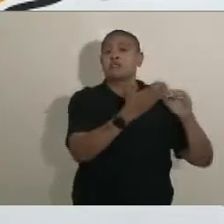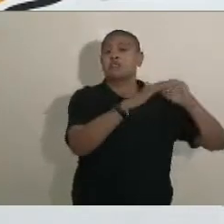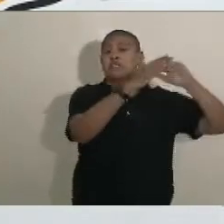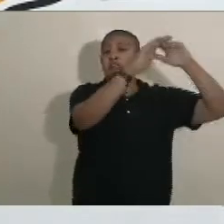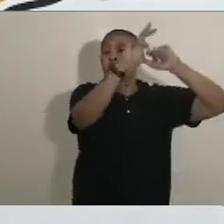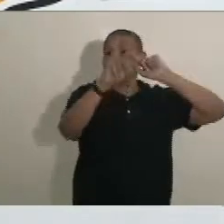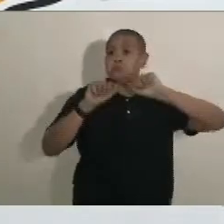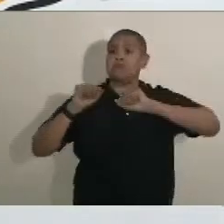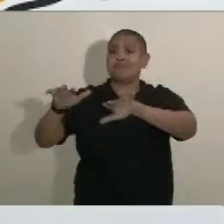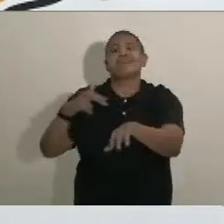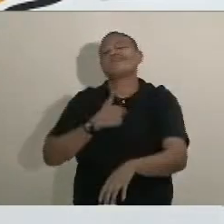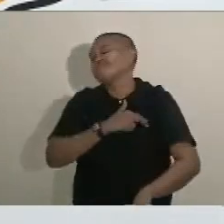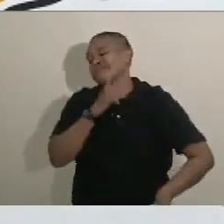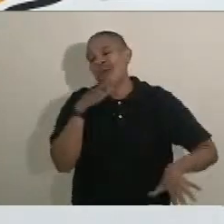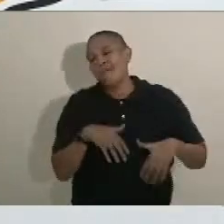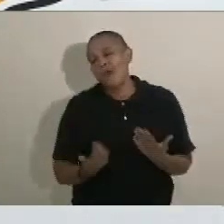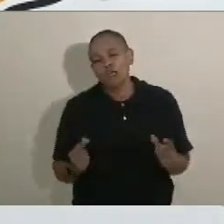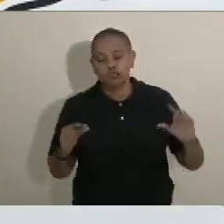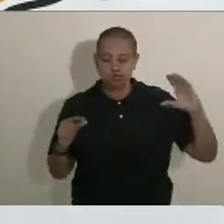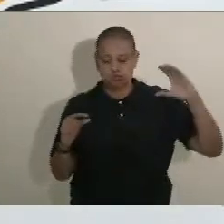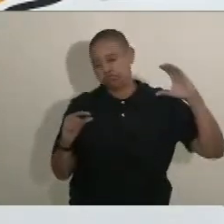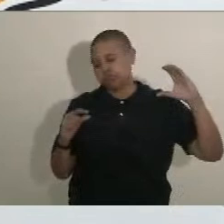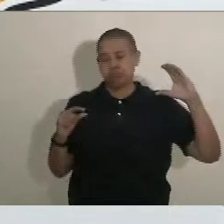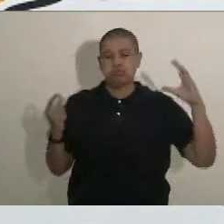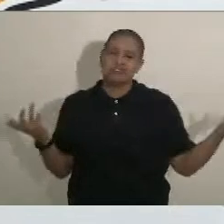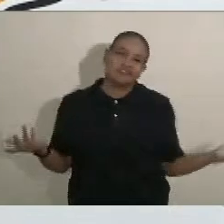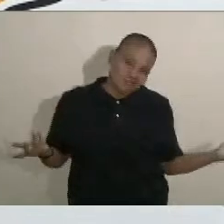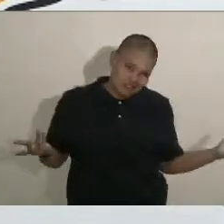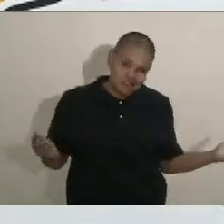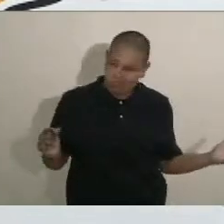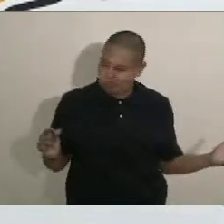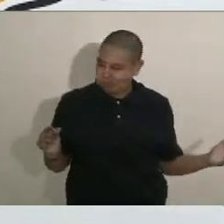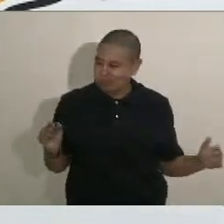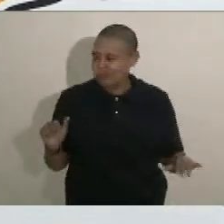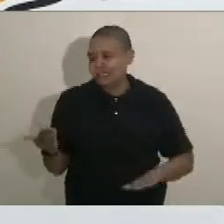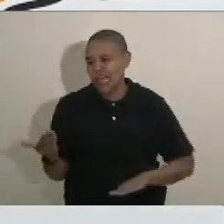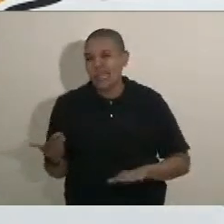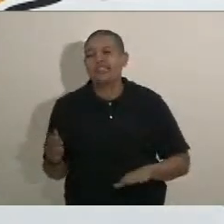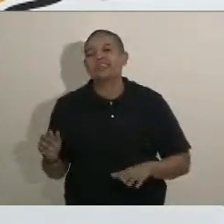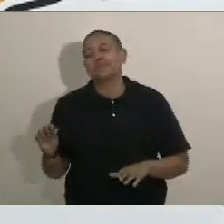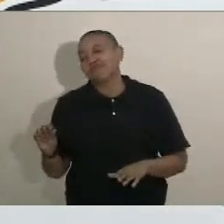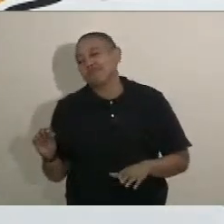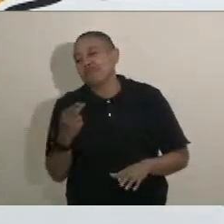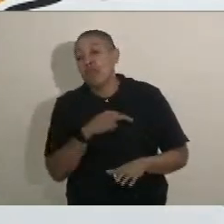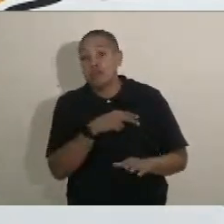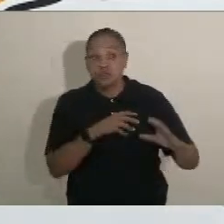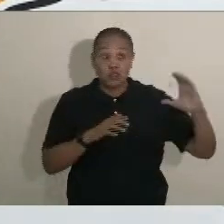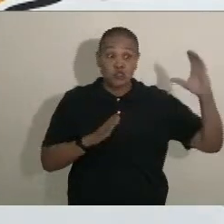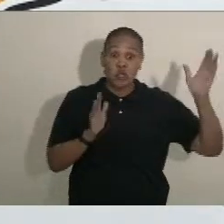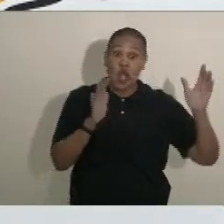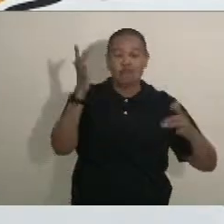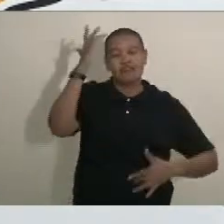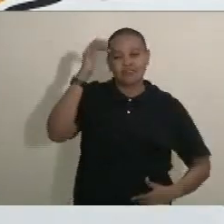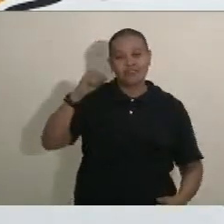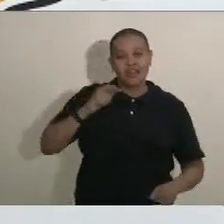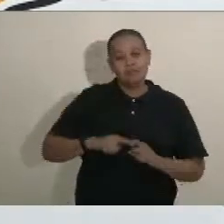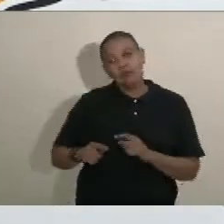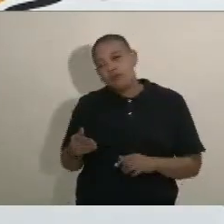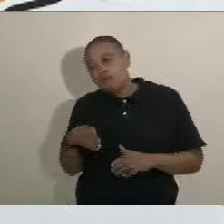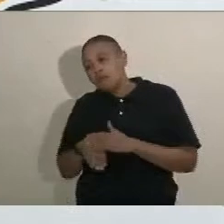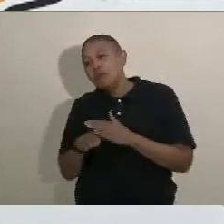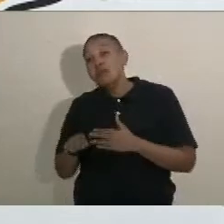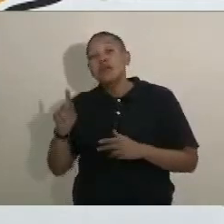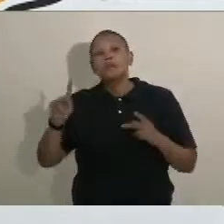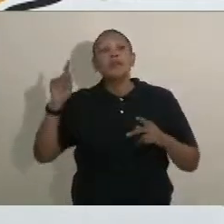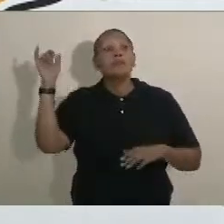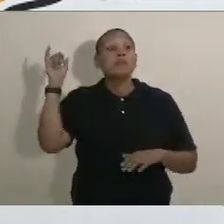don't see a corresponding increase in hospitalization or death. And then the issue of reviewing of persons entering, I think I had addressed that